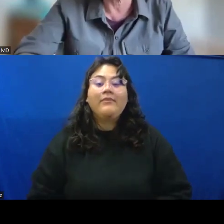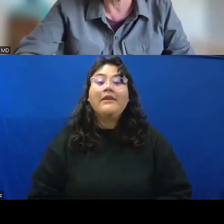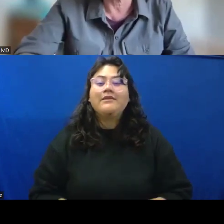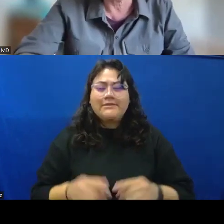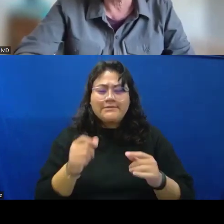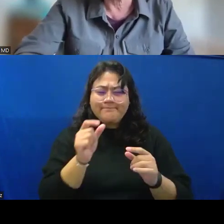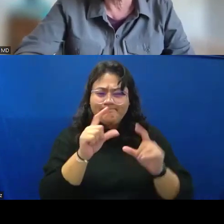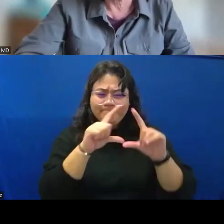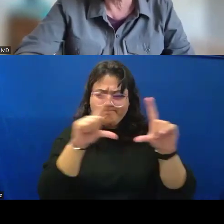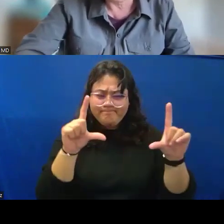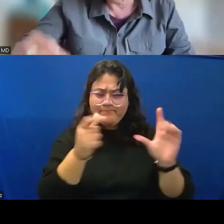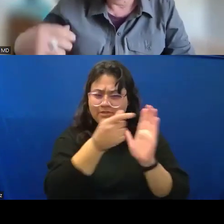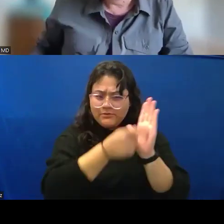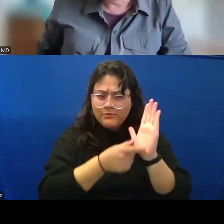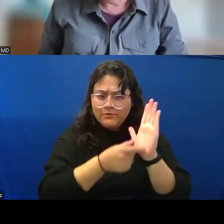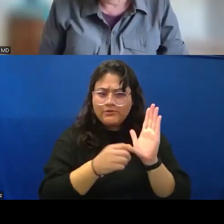is,